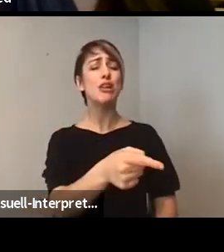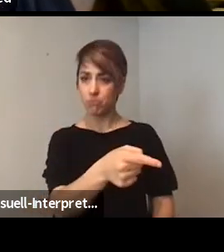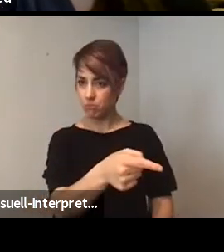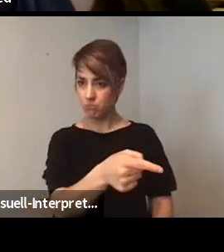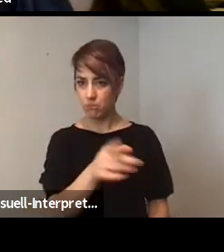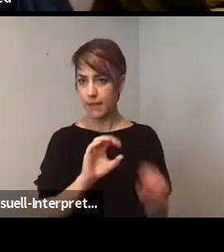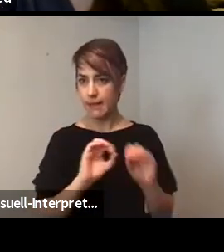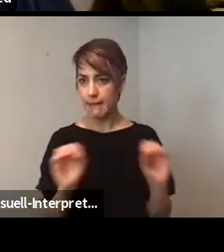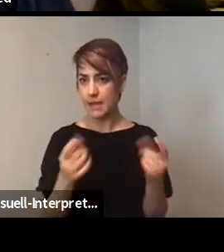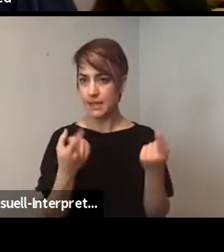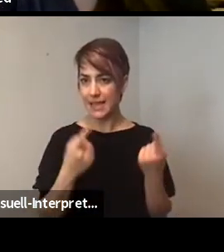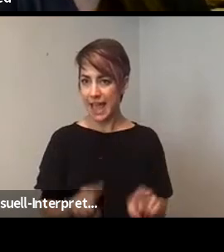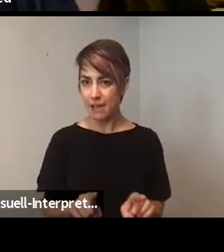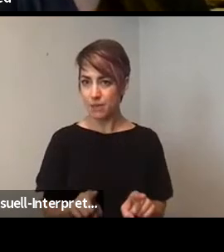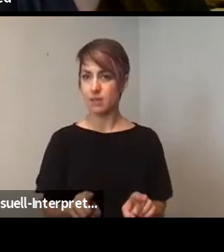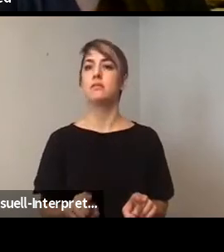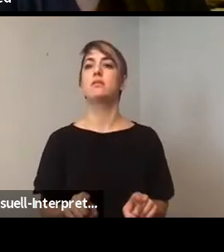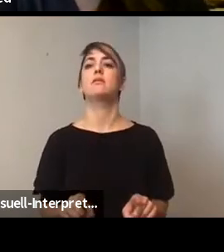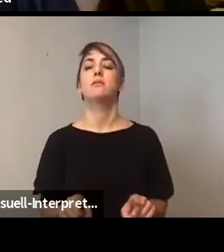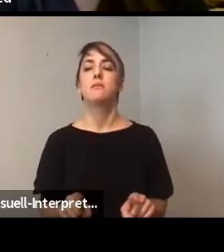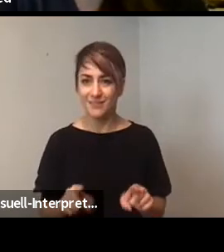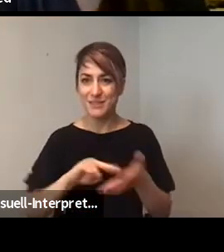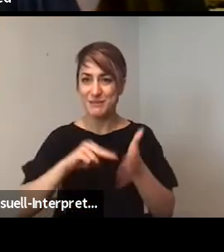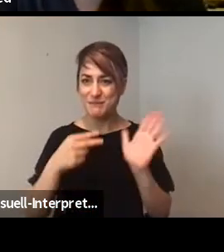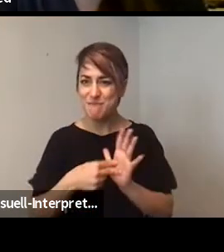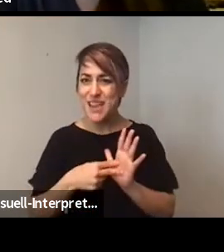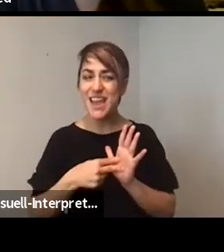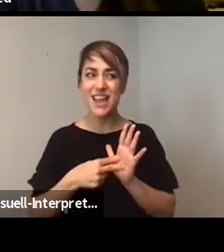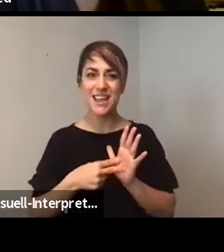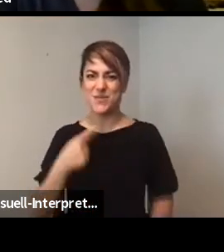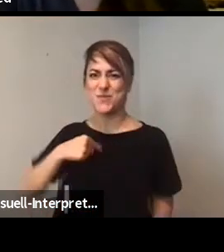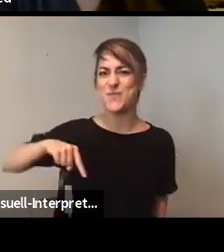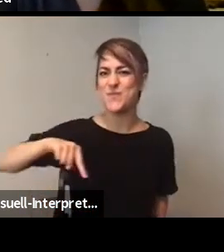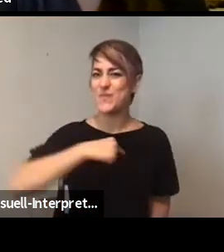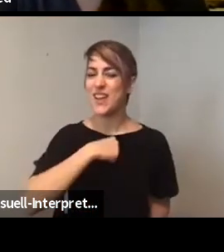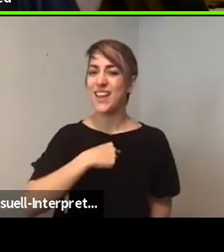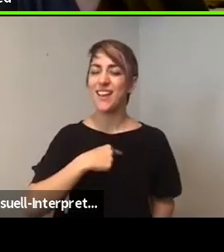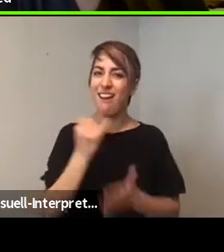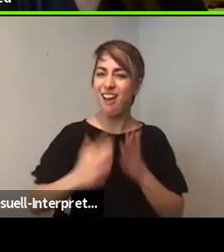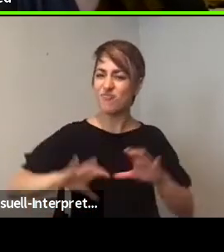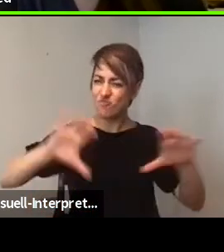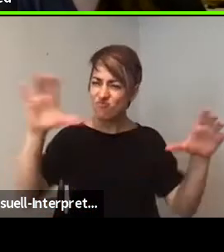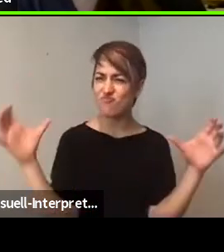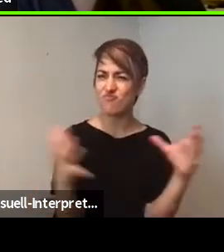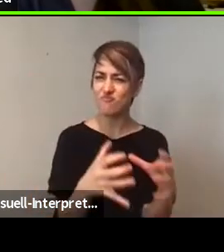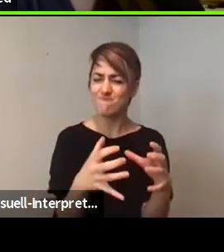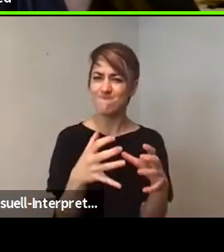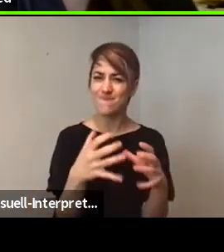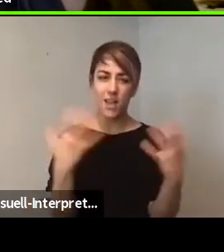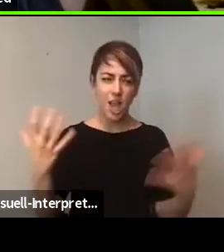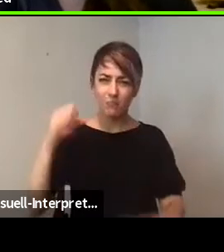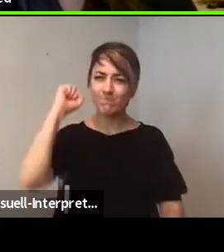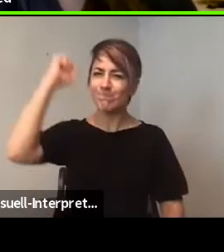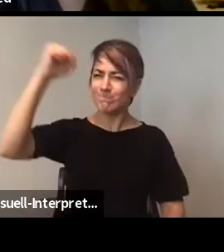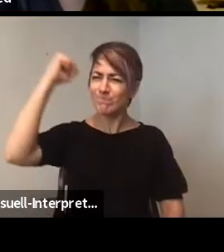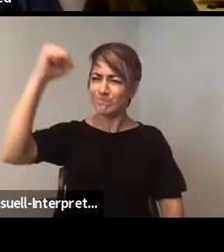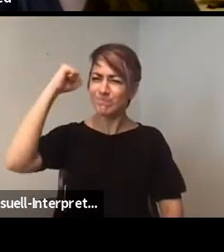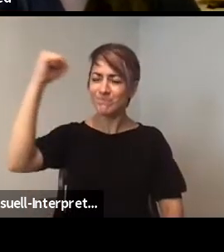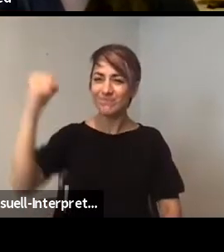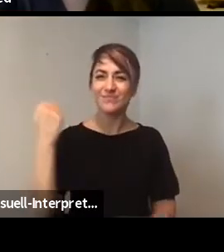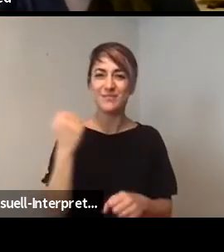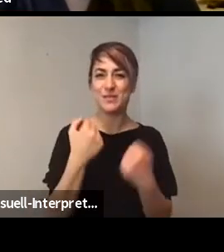of us together and then we shout very loud and then they listen to us. So this is something